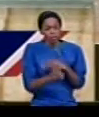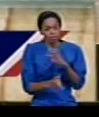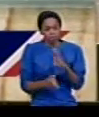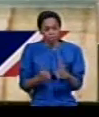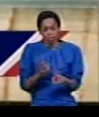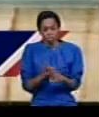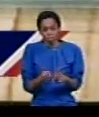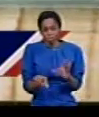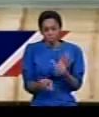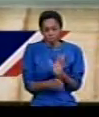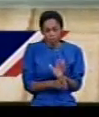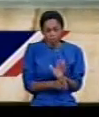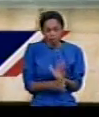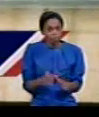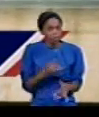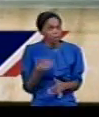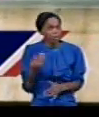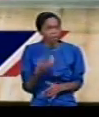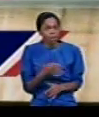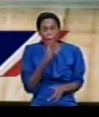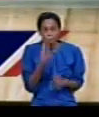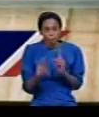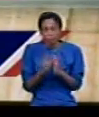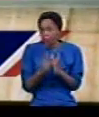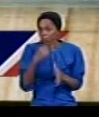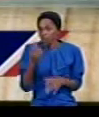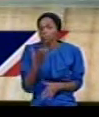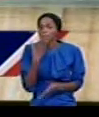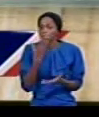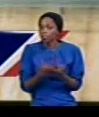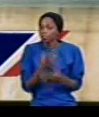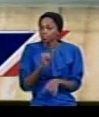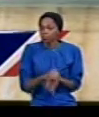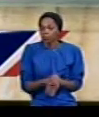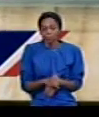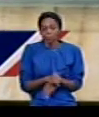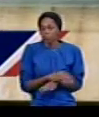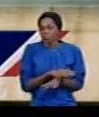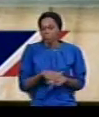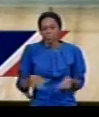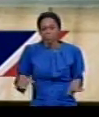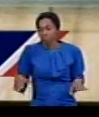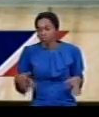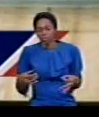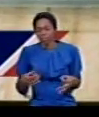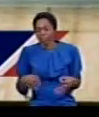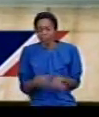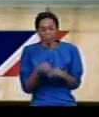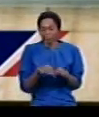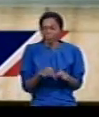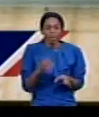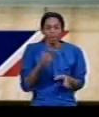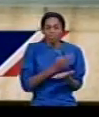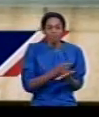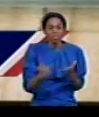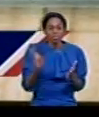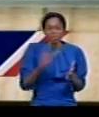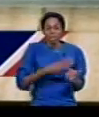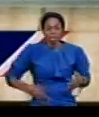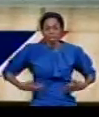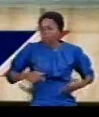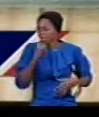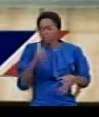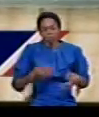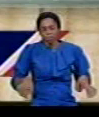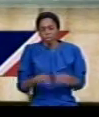are people that will say good works don't matter, righteous life doesn't matter, sanctification doesn't